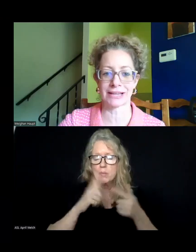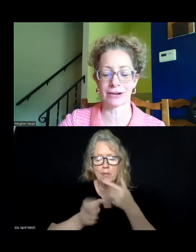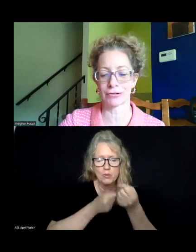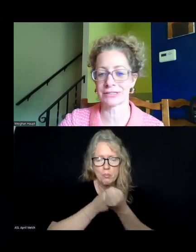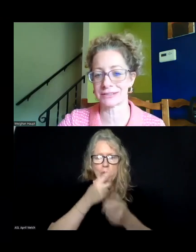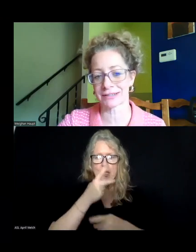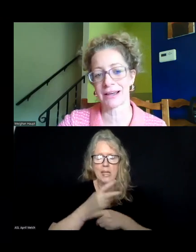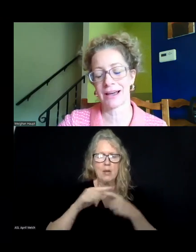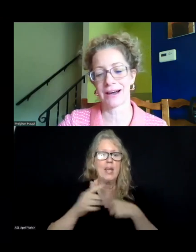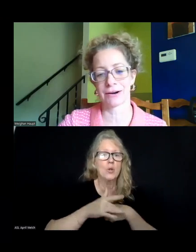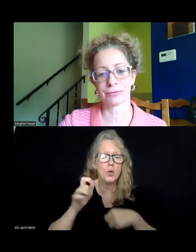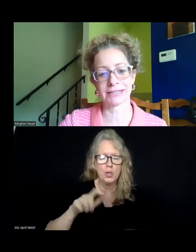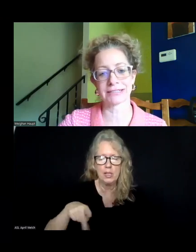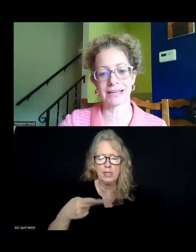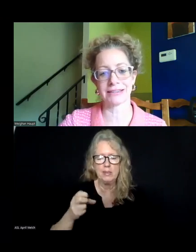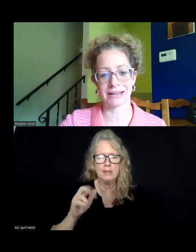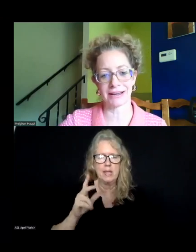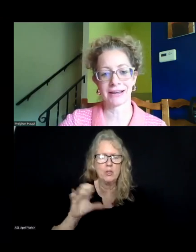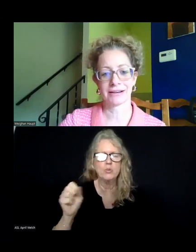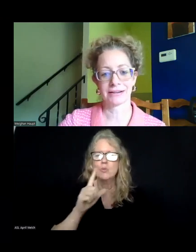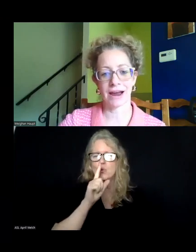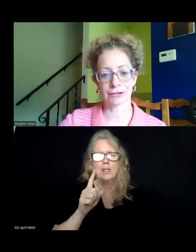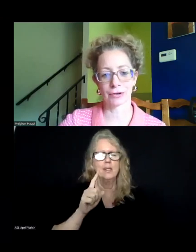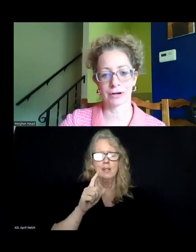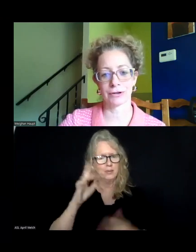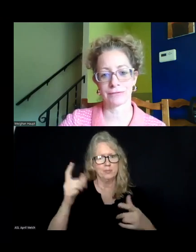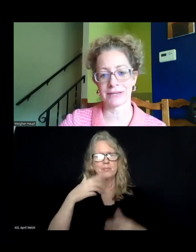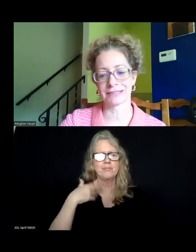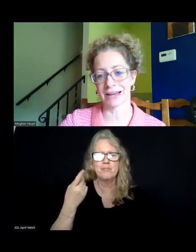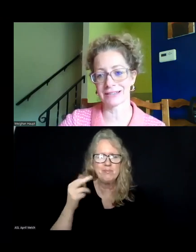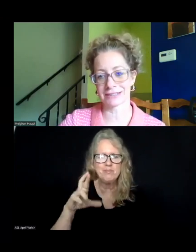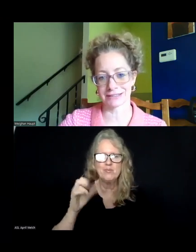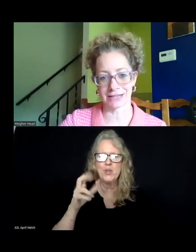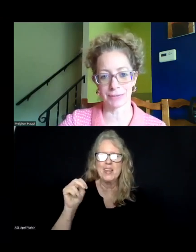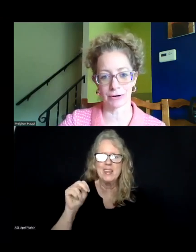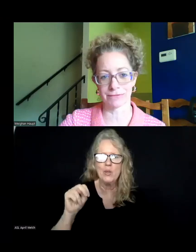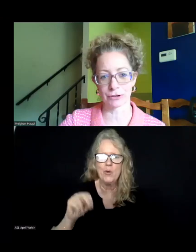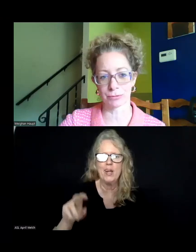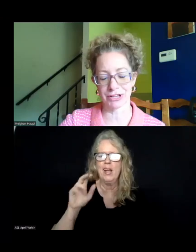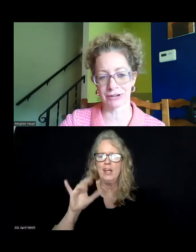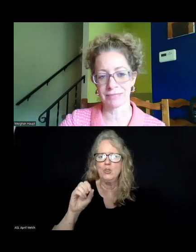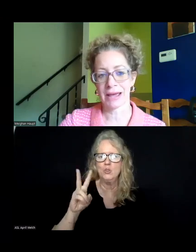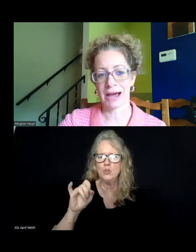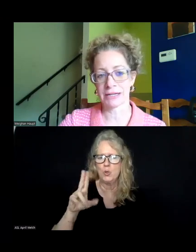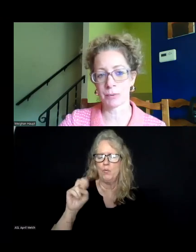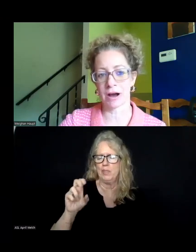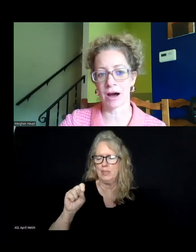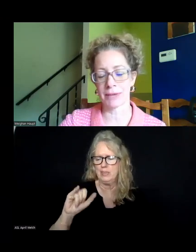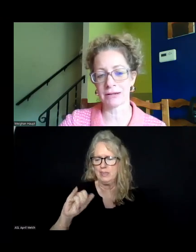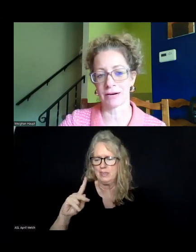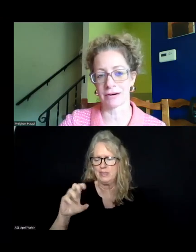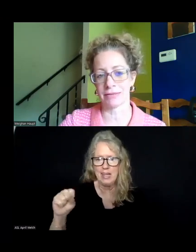and early psychosis. Really excited that Dr. Yoviene Sykes is going to be our feature presenter. I did